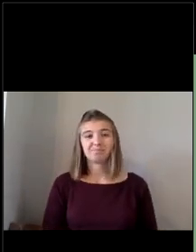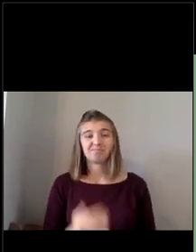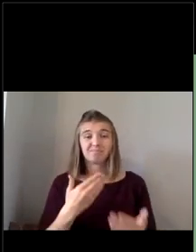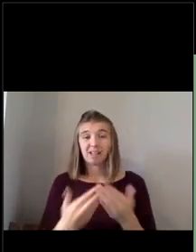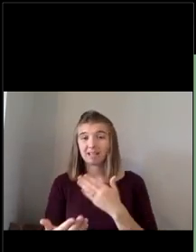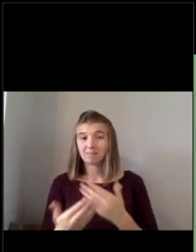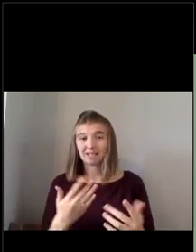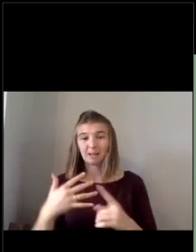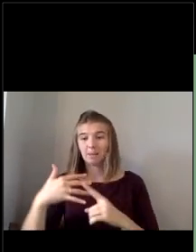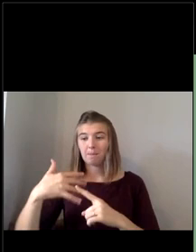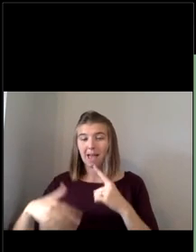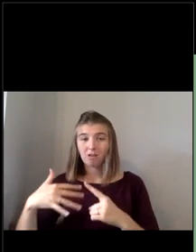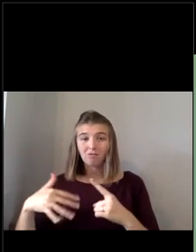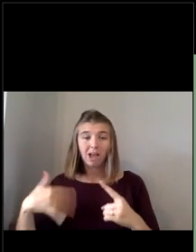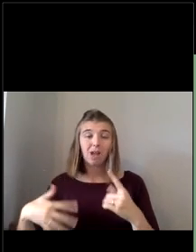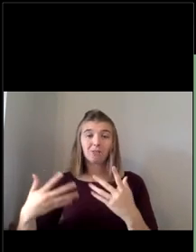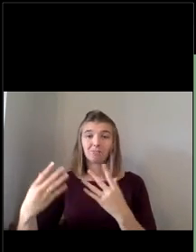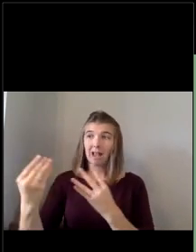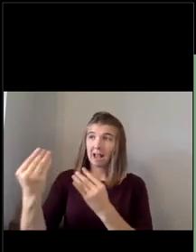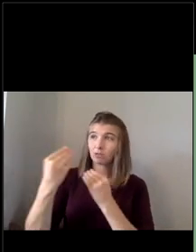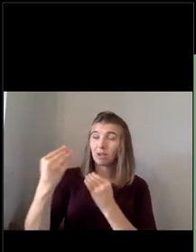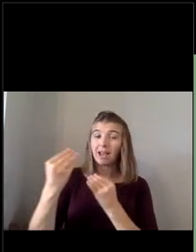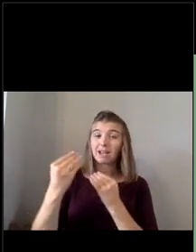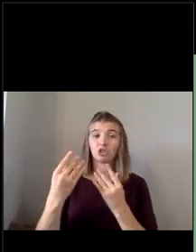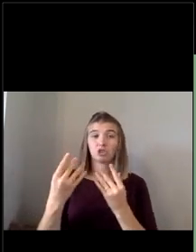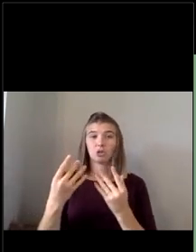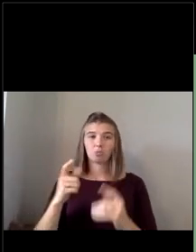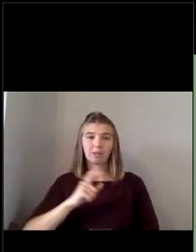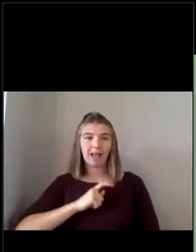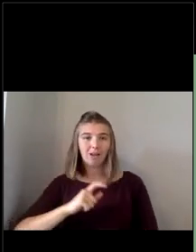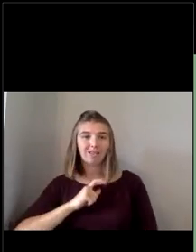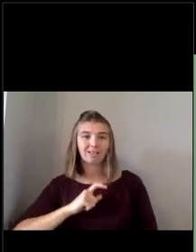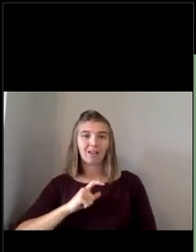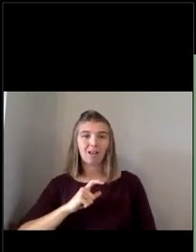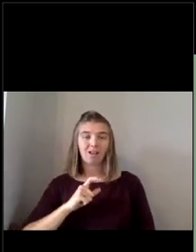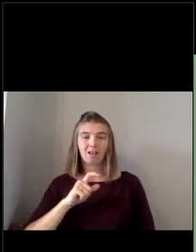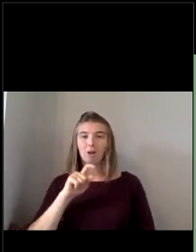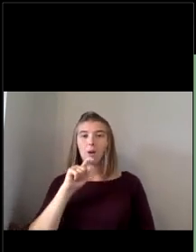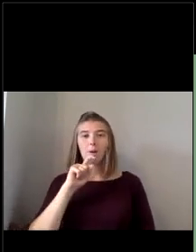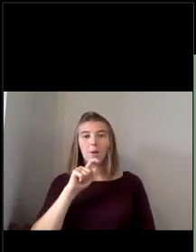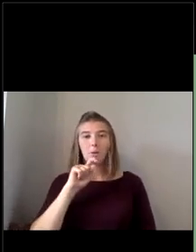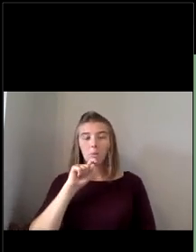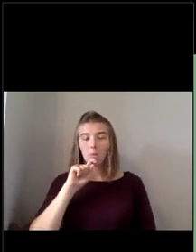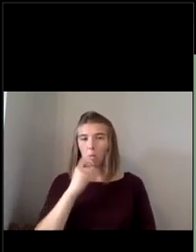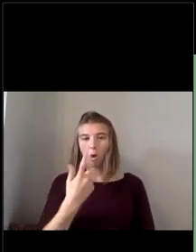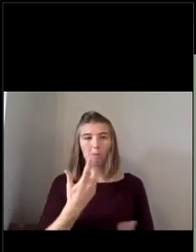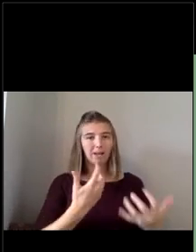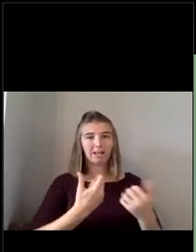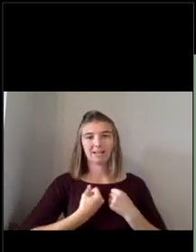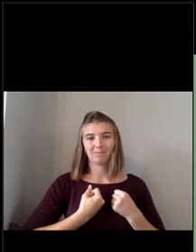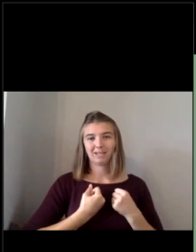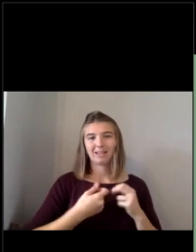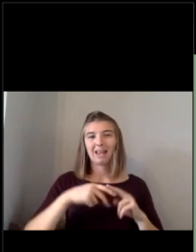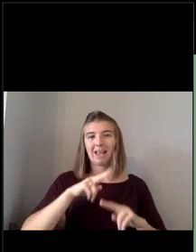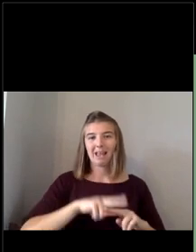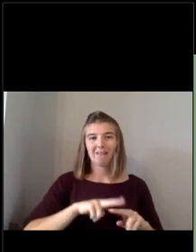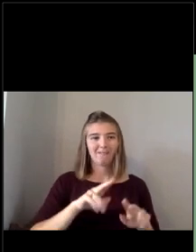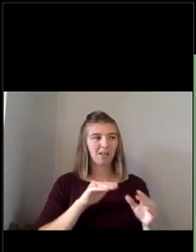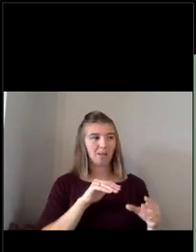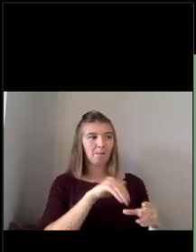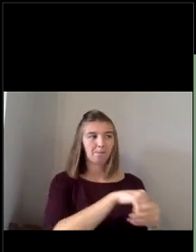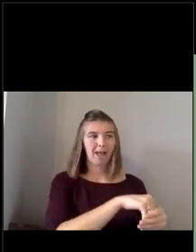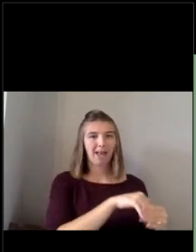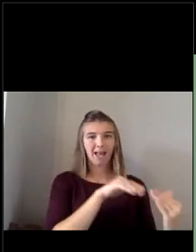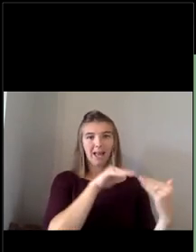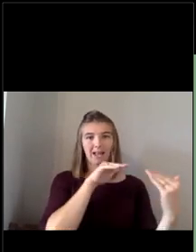background and character, you will not be accepted unless you are validated by the dominant culture. And women and ethnic